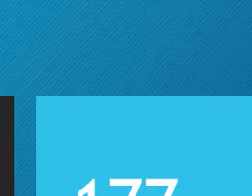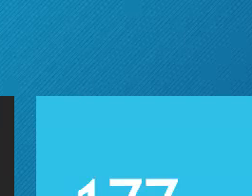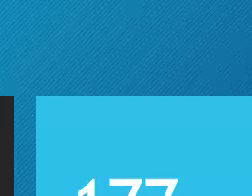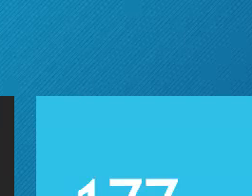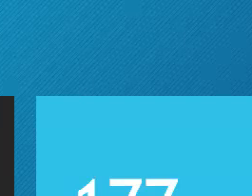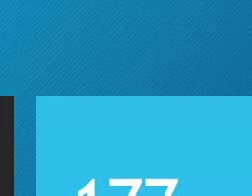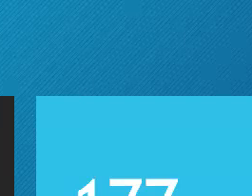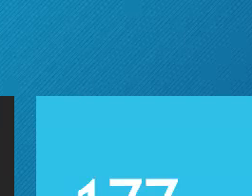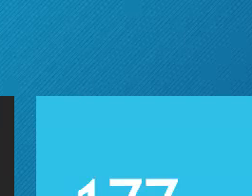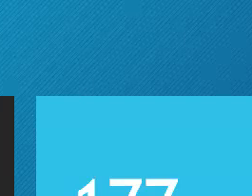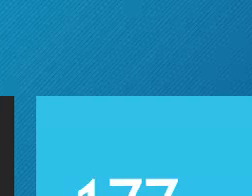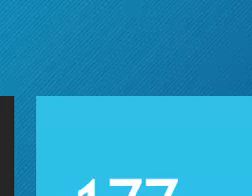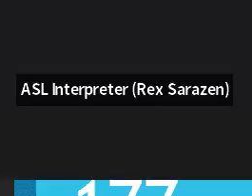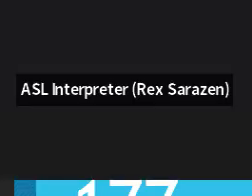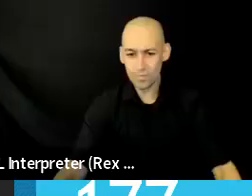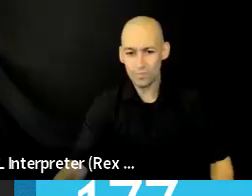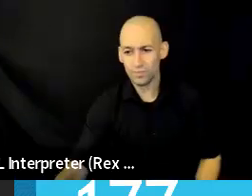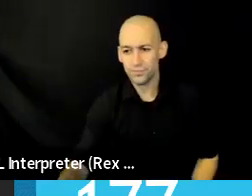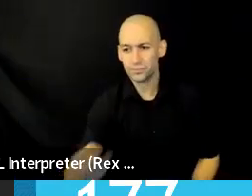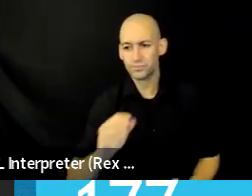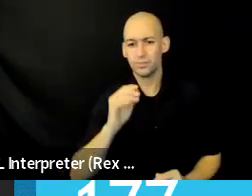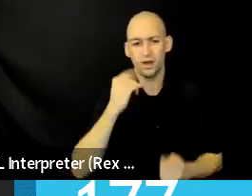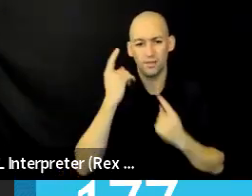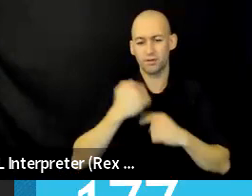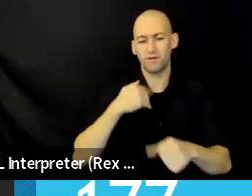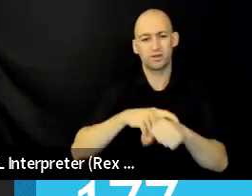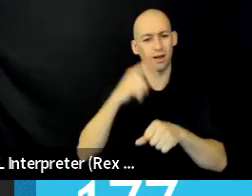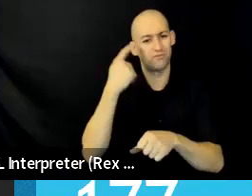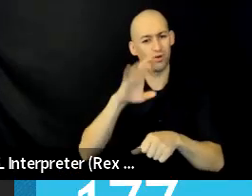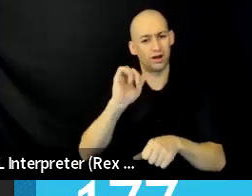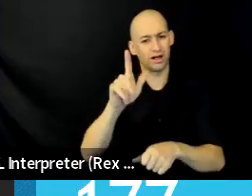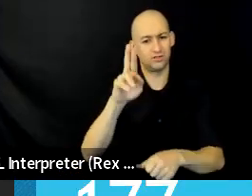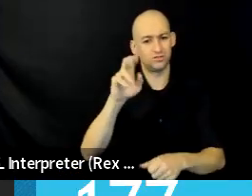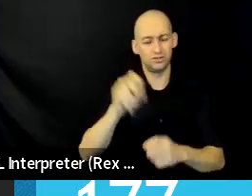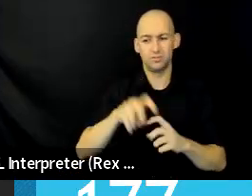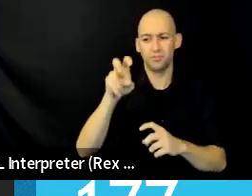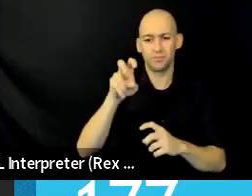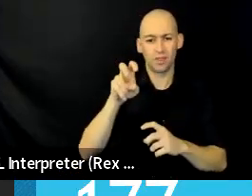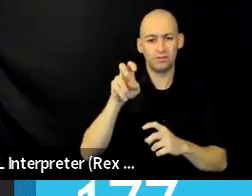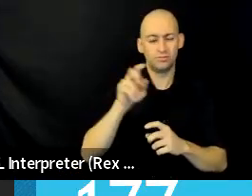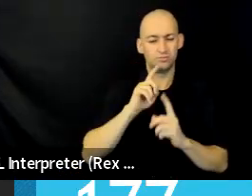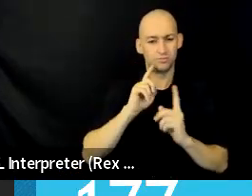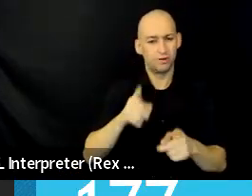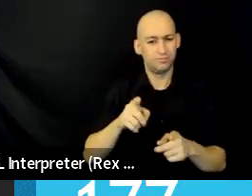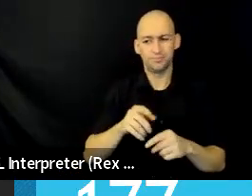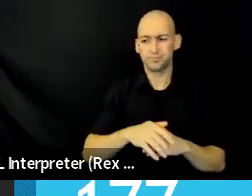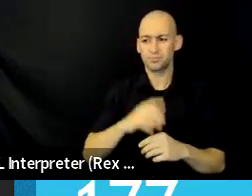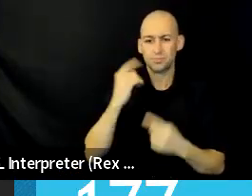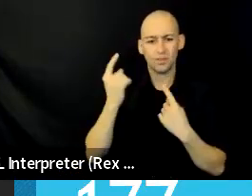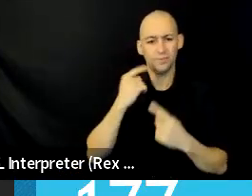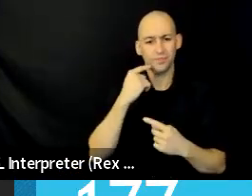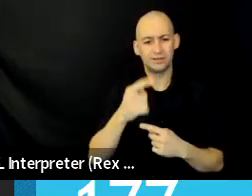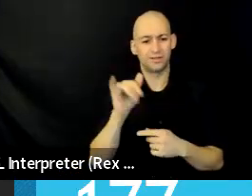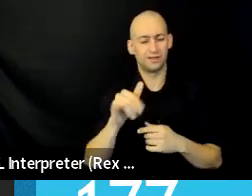One, I would like to ask, so it's been said that this is a temporary solution and that interchange is imminent. Can you talk about that a little